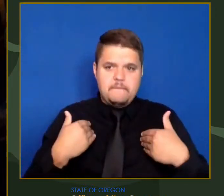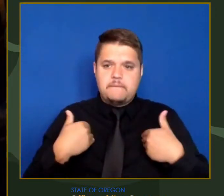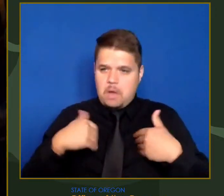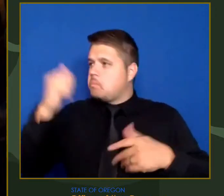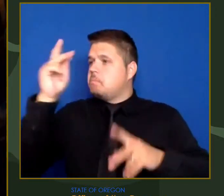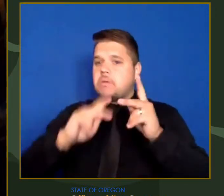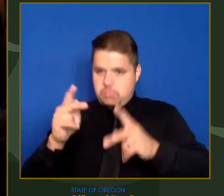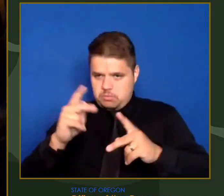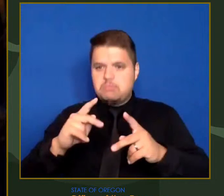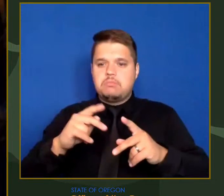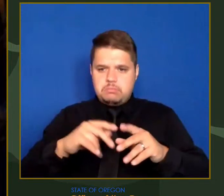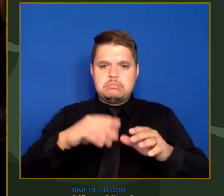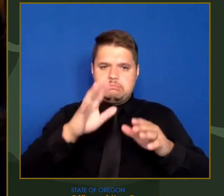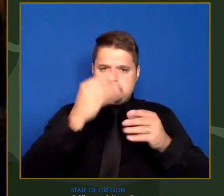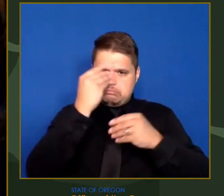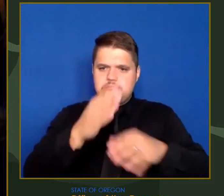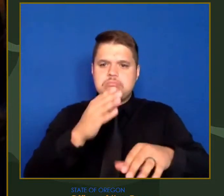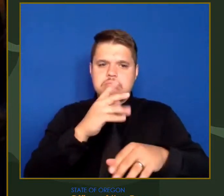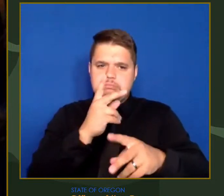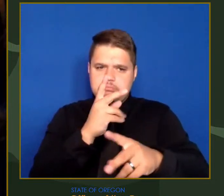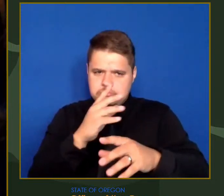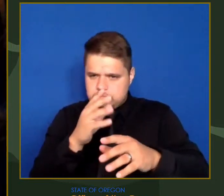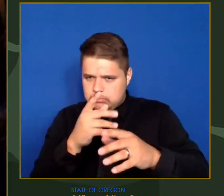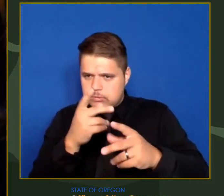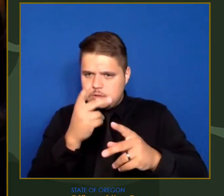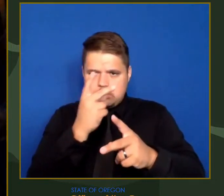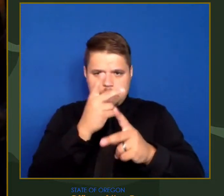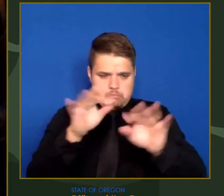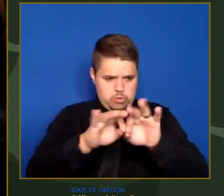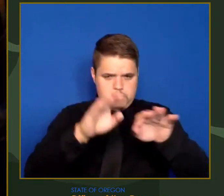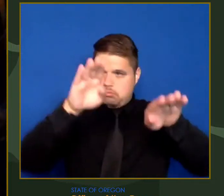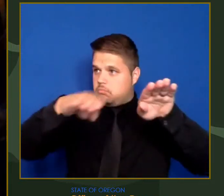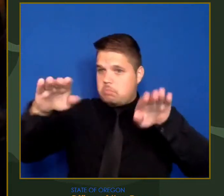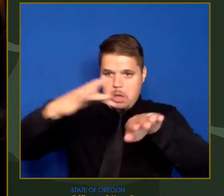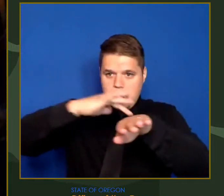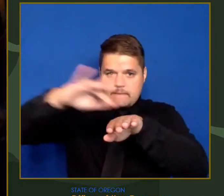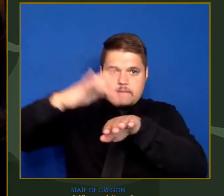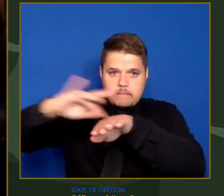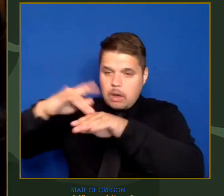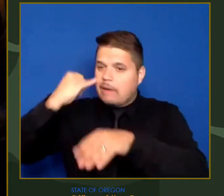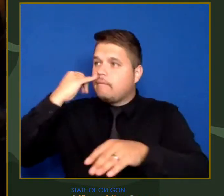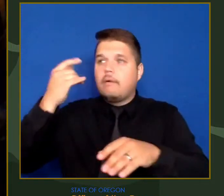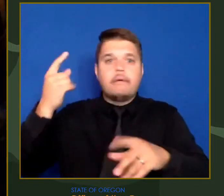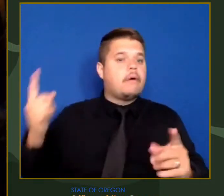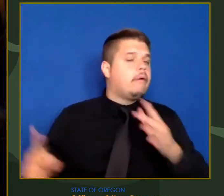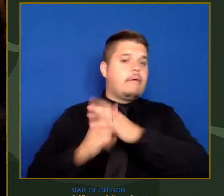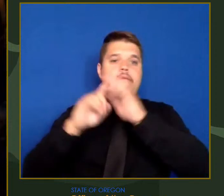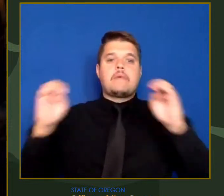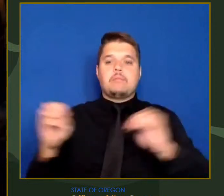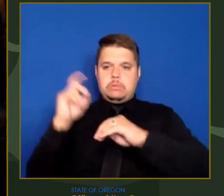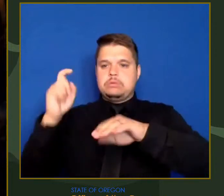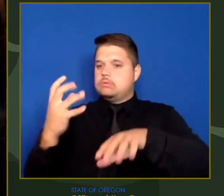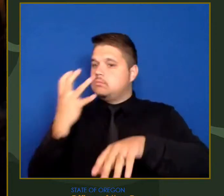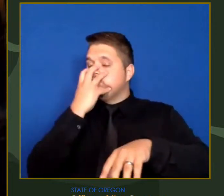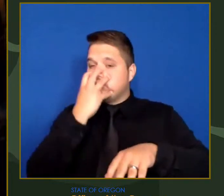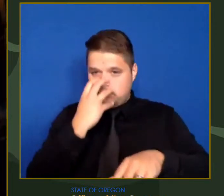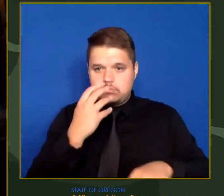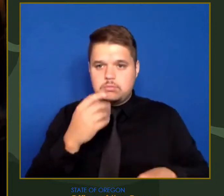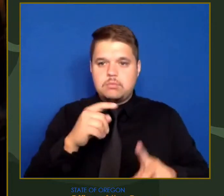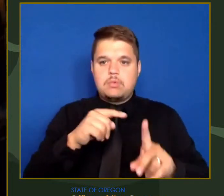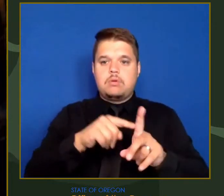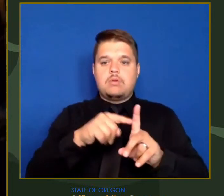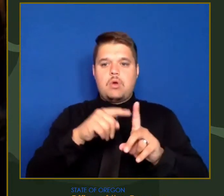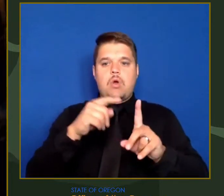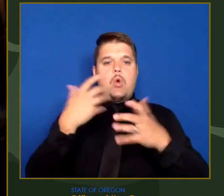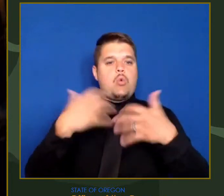COVID-19 deaths are a lagging indicator, and they increased according to our most recent COVID-19 weekly report from 34 to